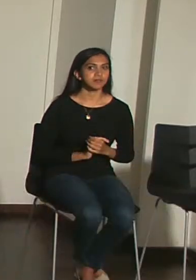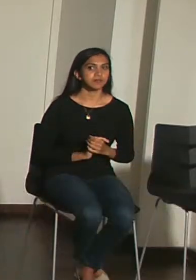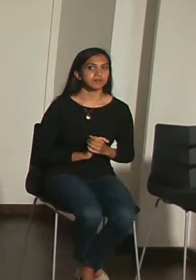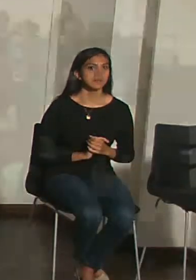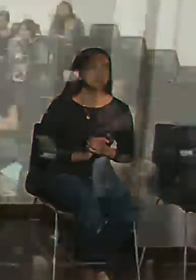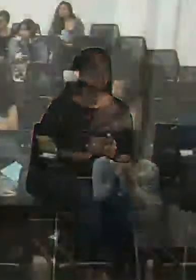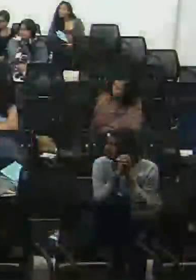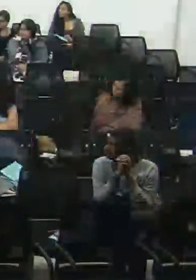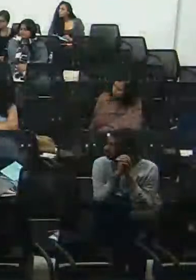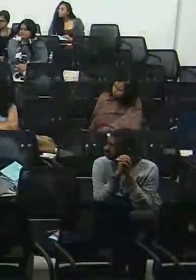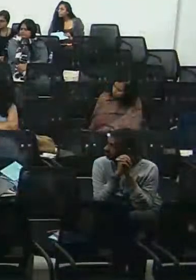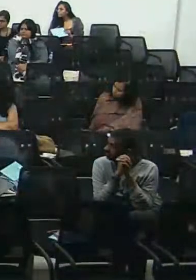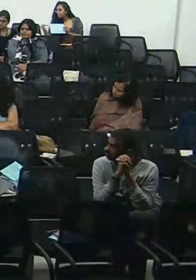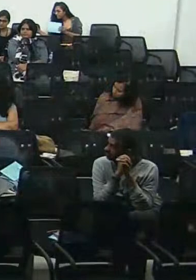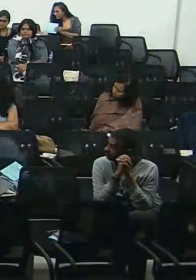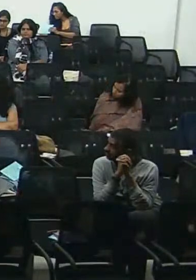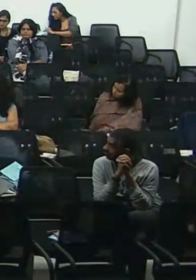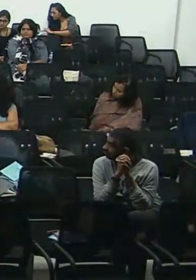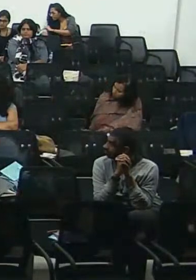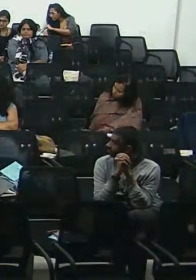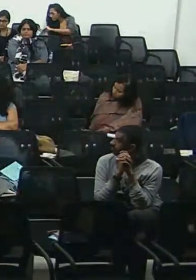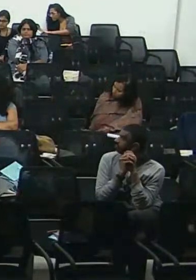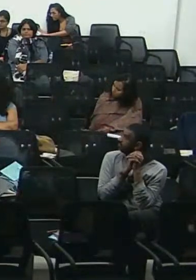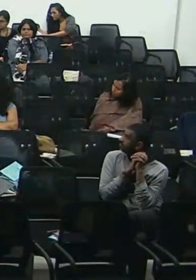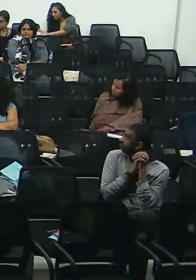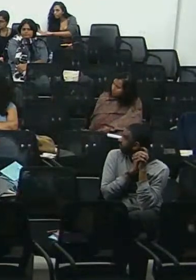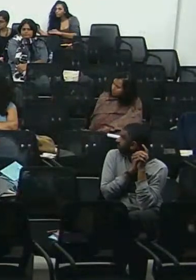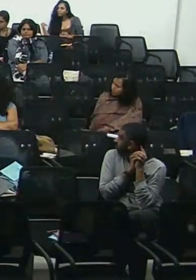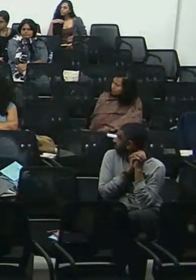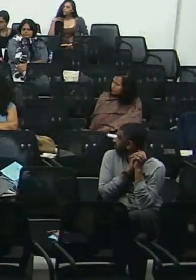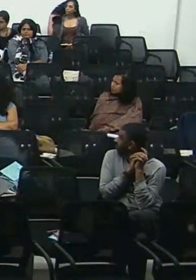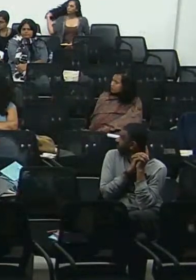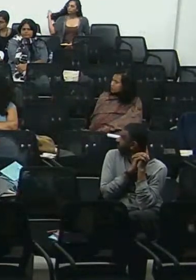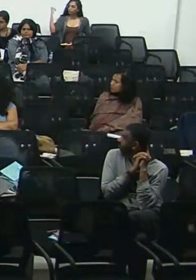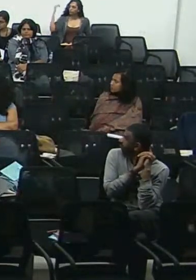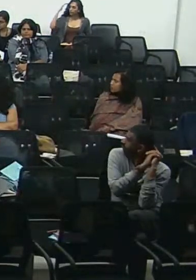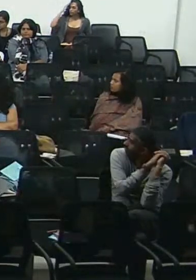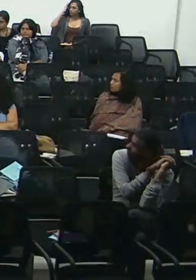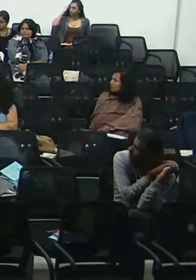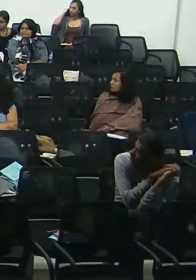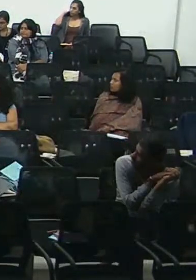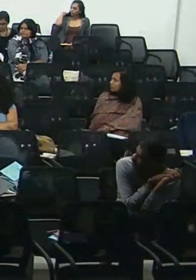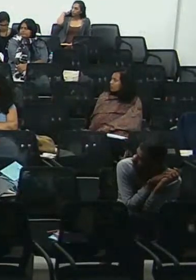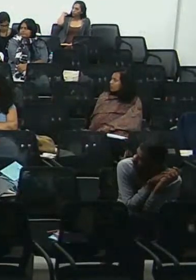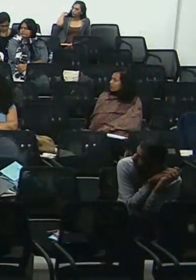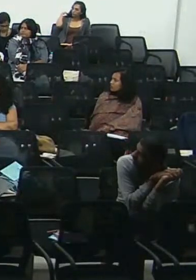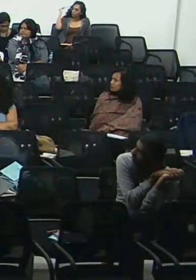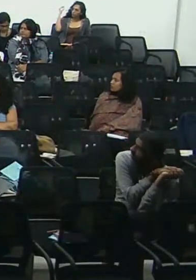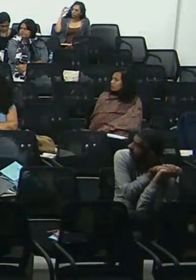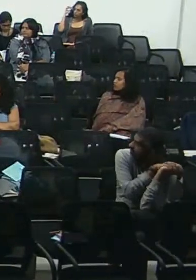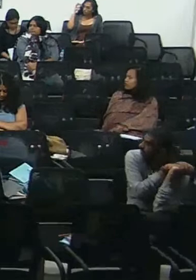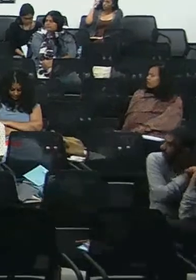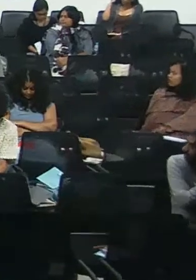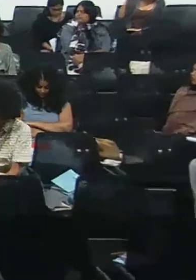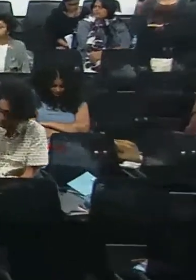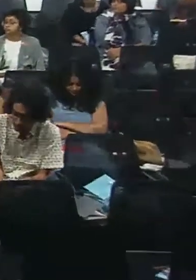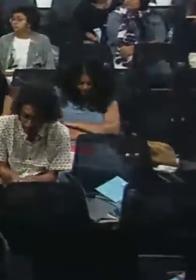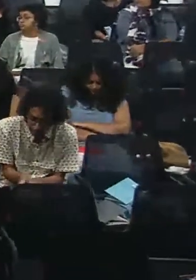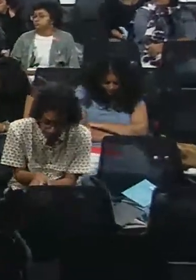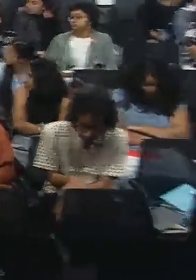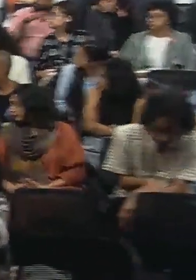It's okay then. Since we're talking about accessibility and how we're also addressing to it, I'm